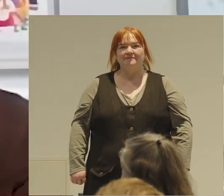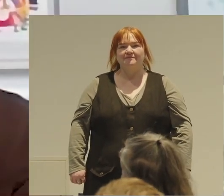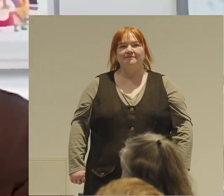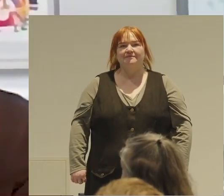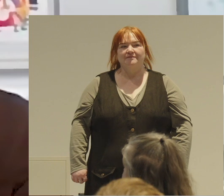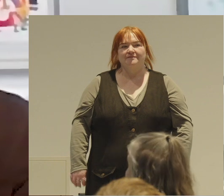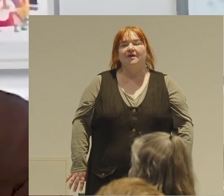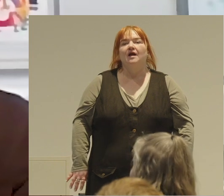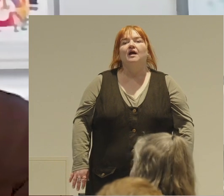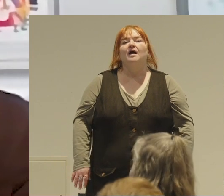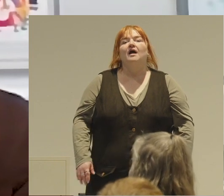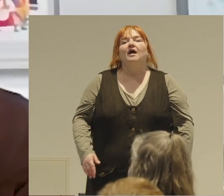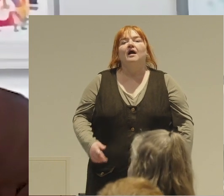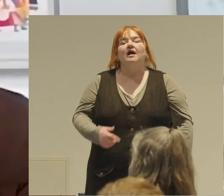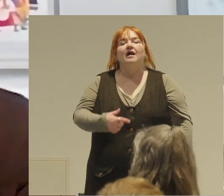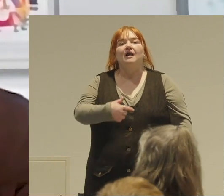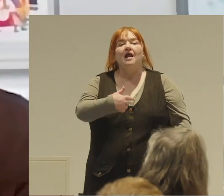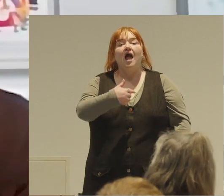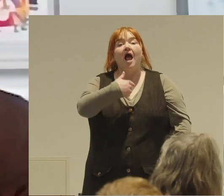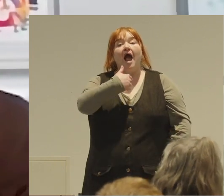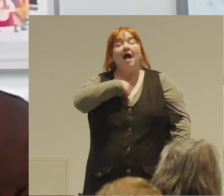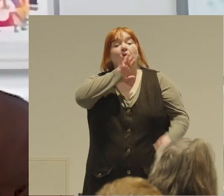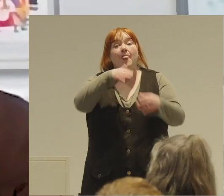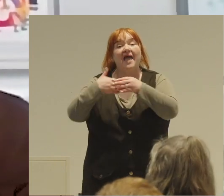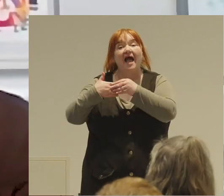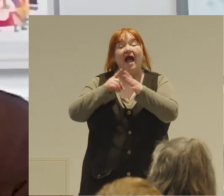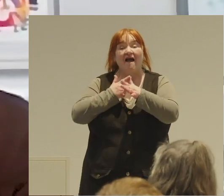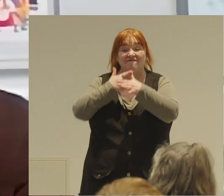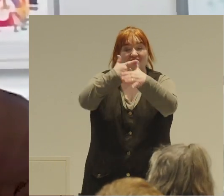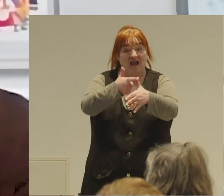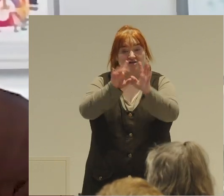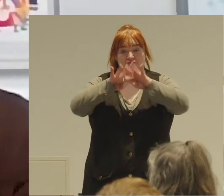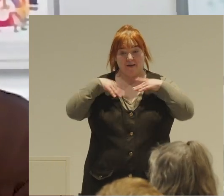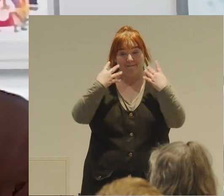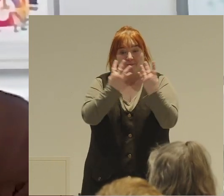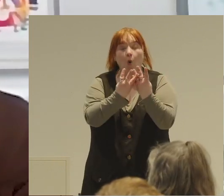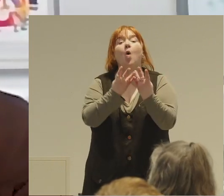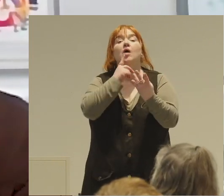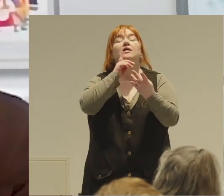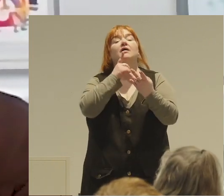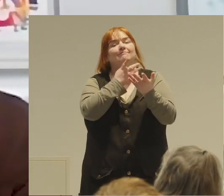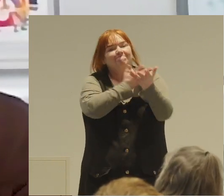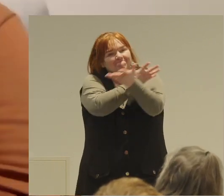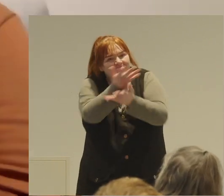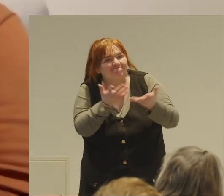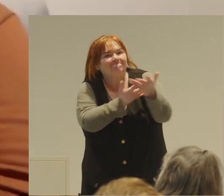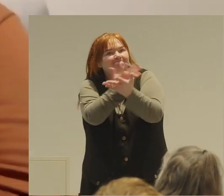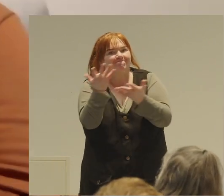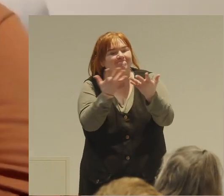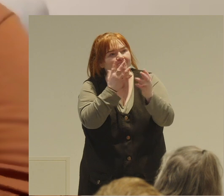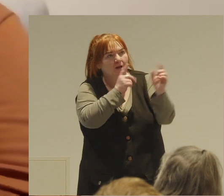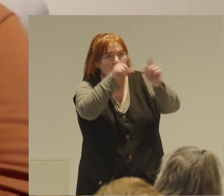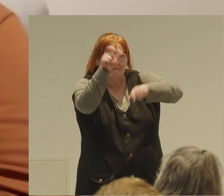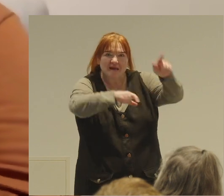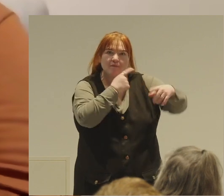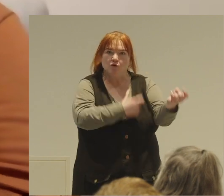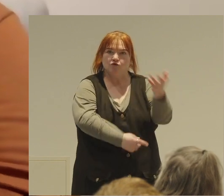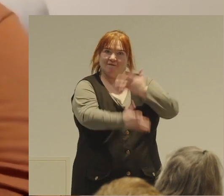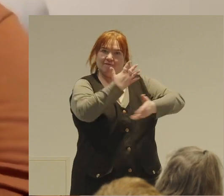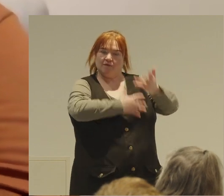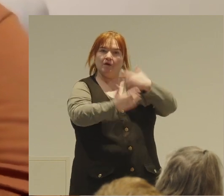I'm on the advisory board, getting people together and to hear their ideas. I can